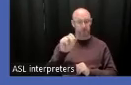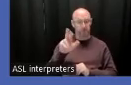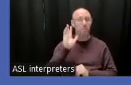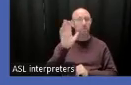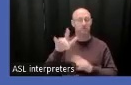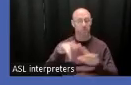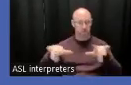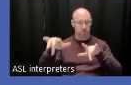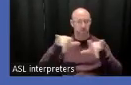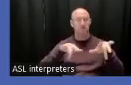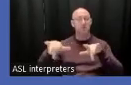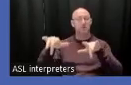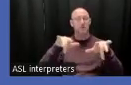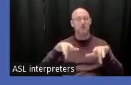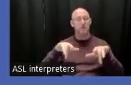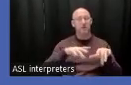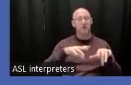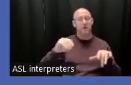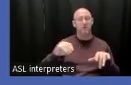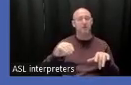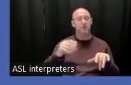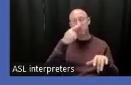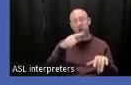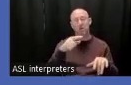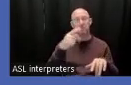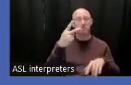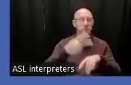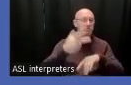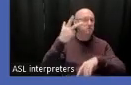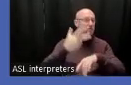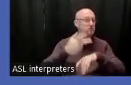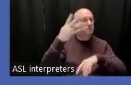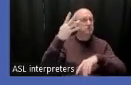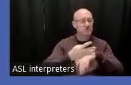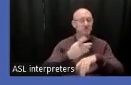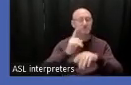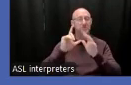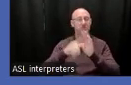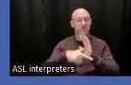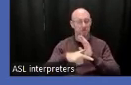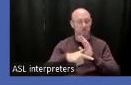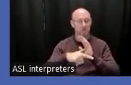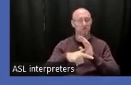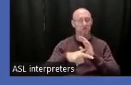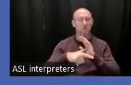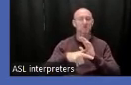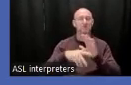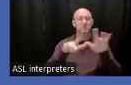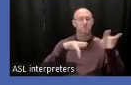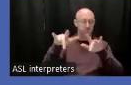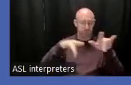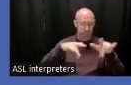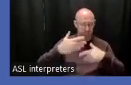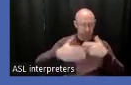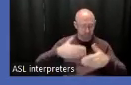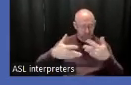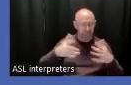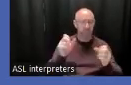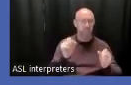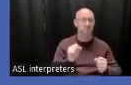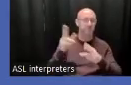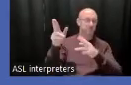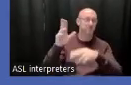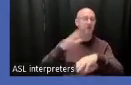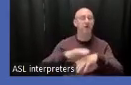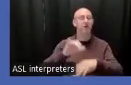recorded, and give us a couple of days, but several days afterwards, we'll get the recording processed and we'll publish it on our